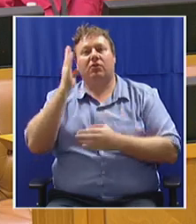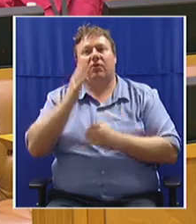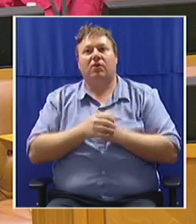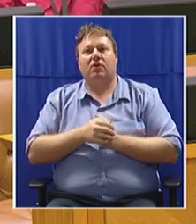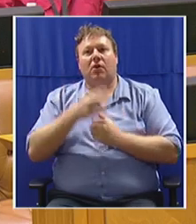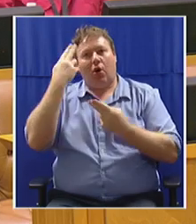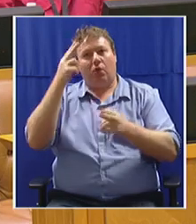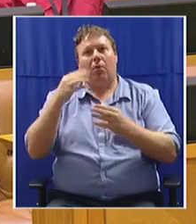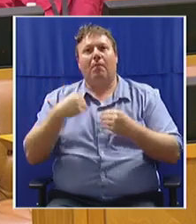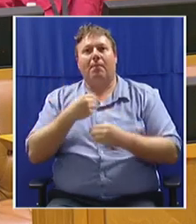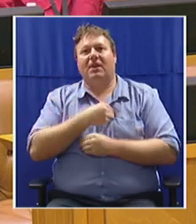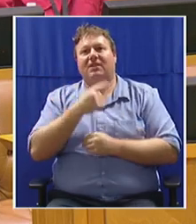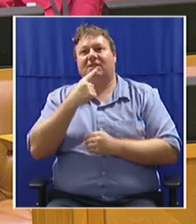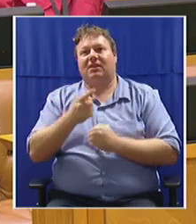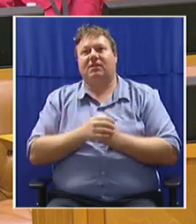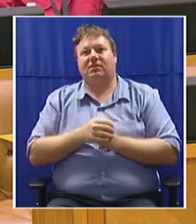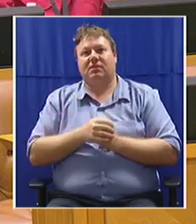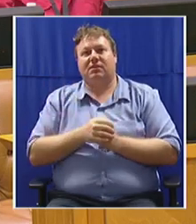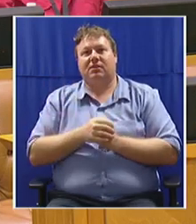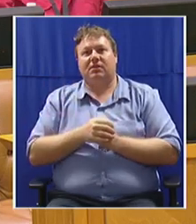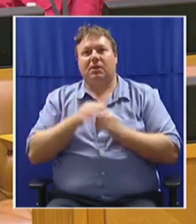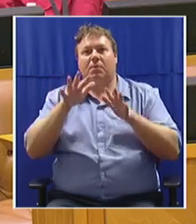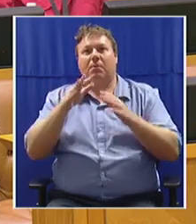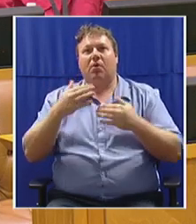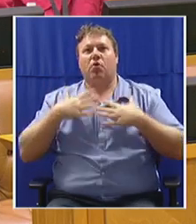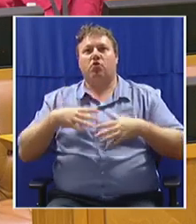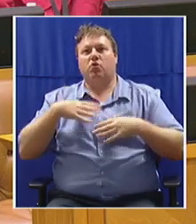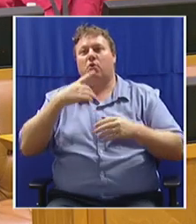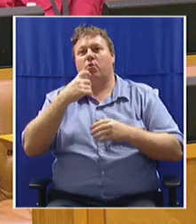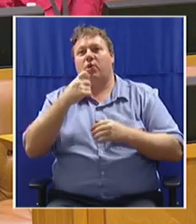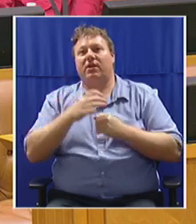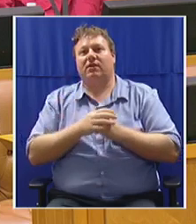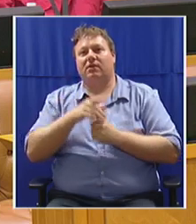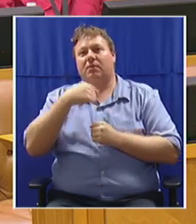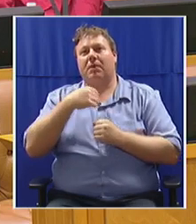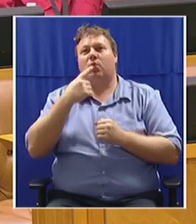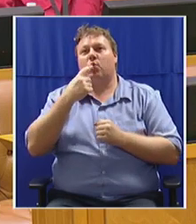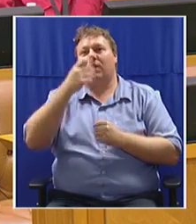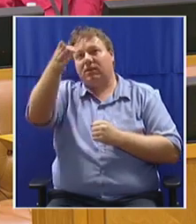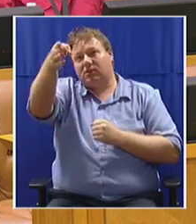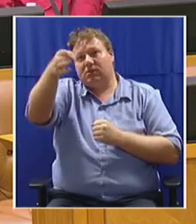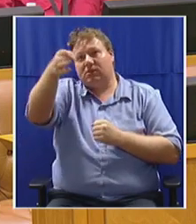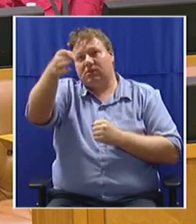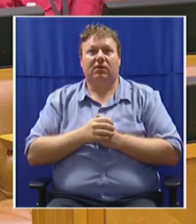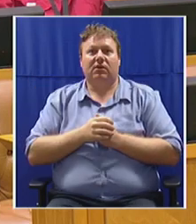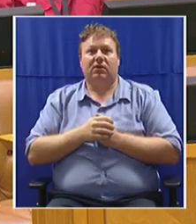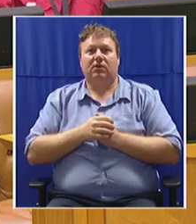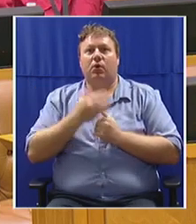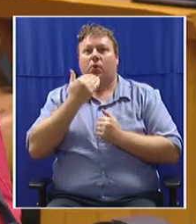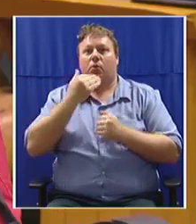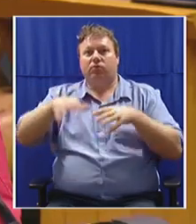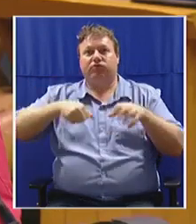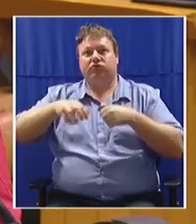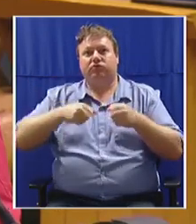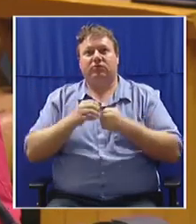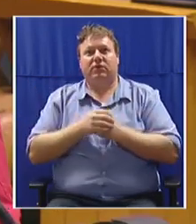member says there are people who are wearing red, and Honorable Barbara Day is wearing red, who have looted VBS Bank.